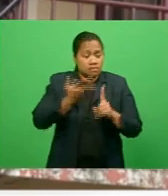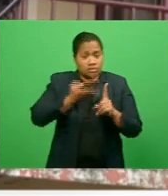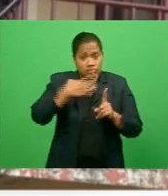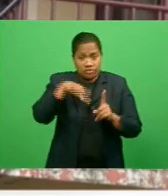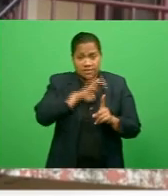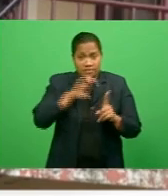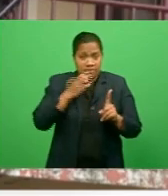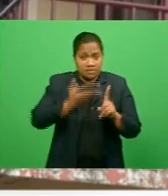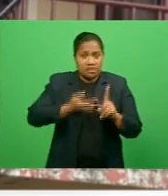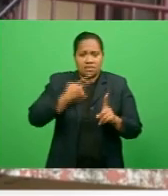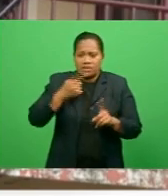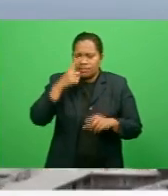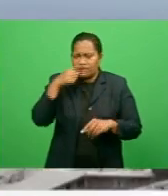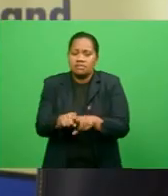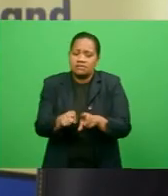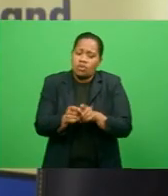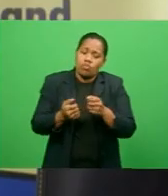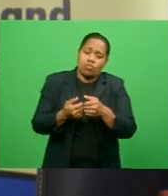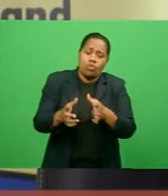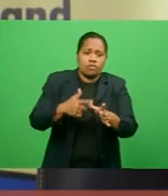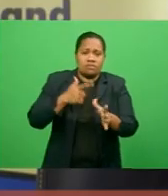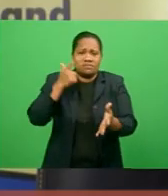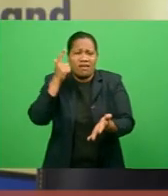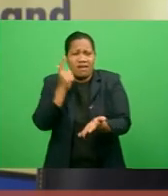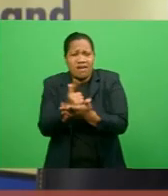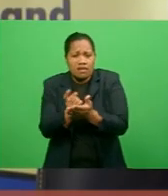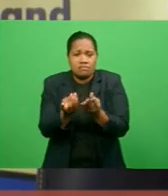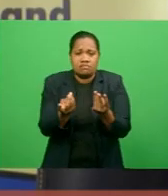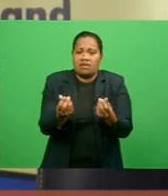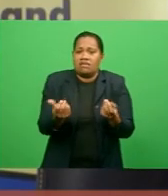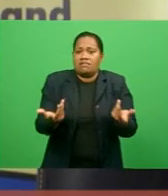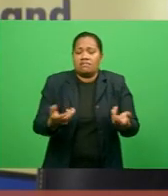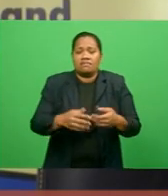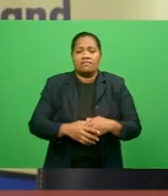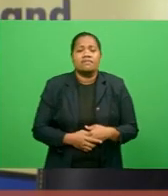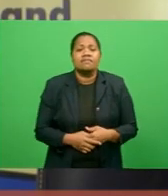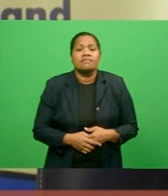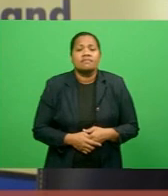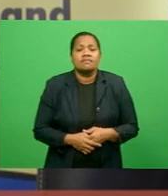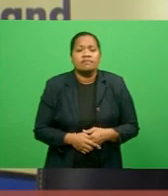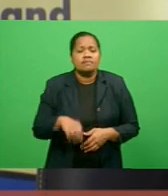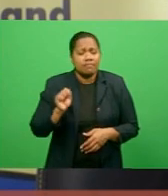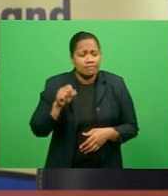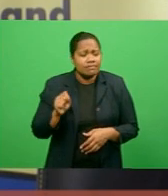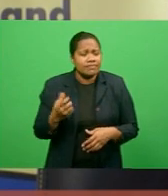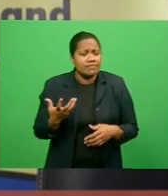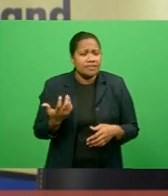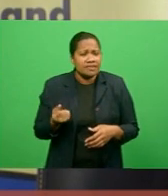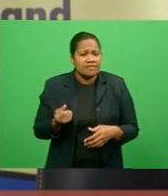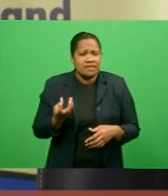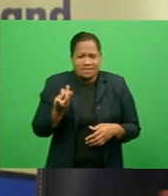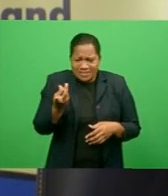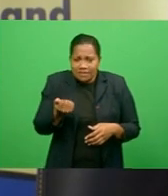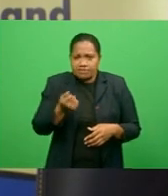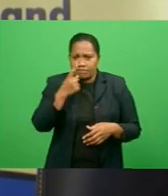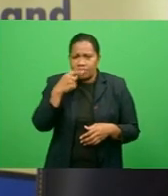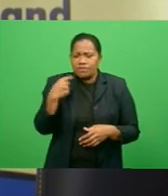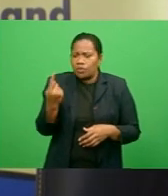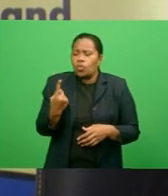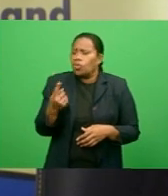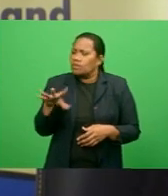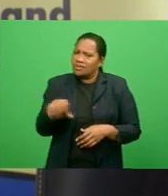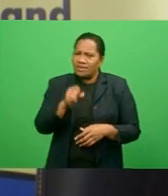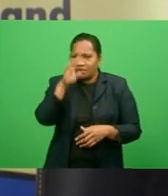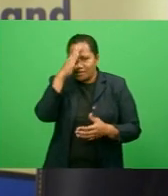also lost a lot of money. Have not been spared as well. There have been some bogus real estate agents who are taking